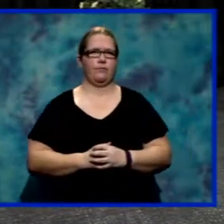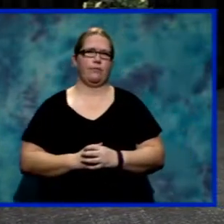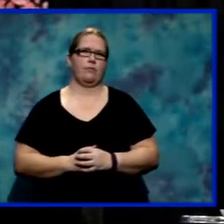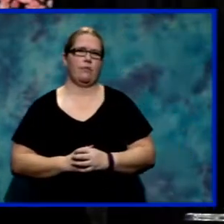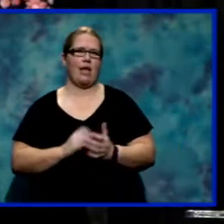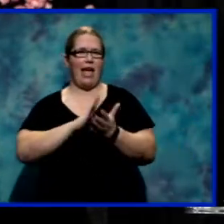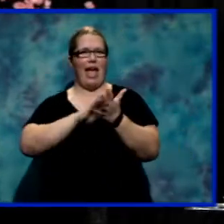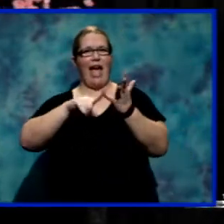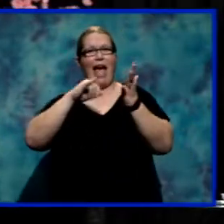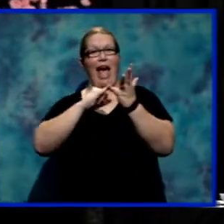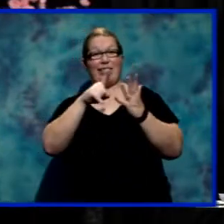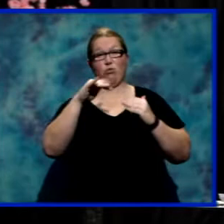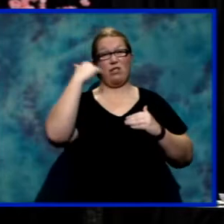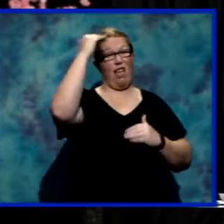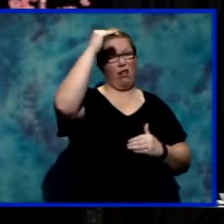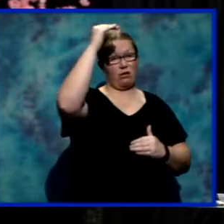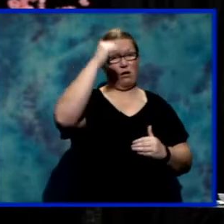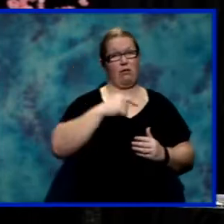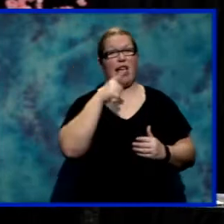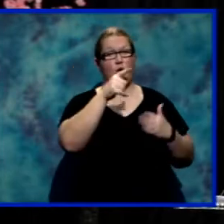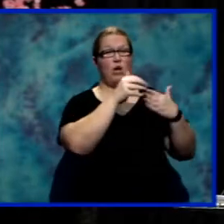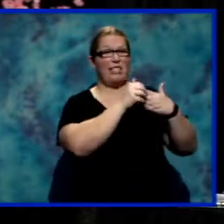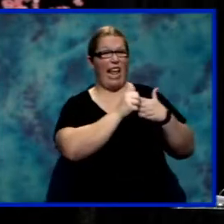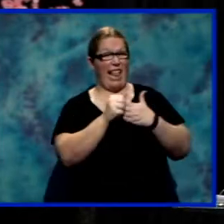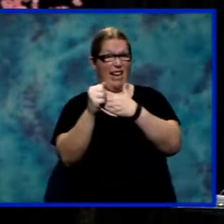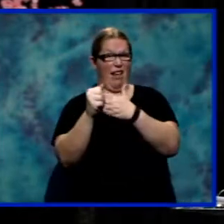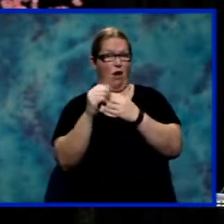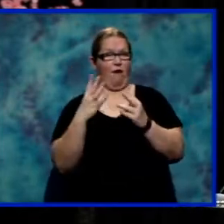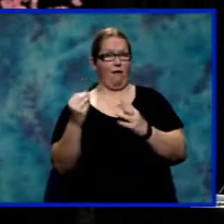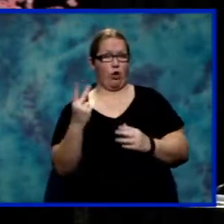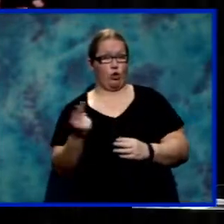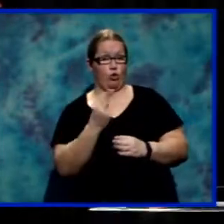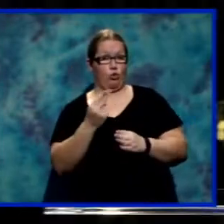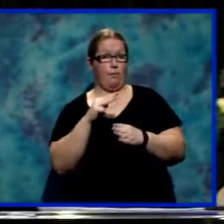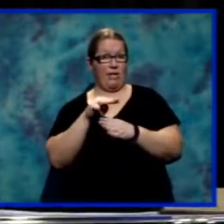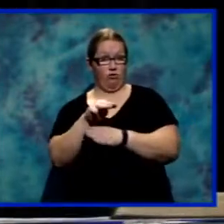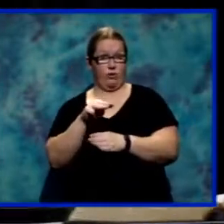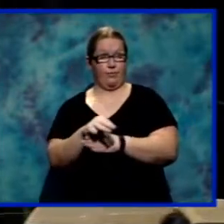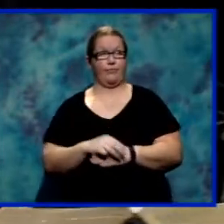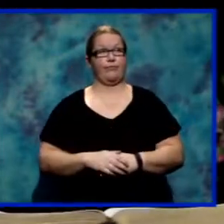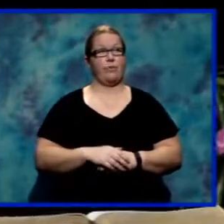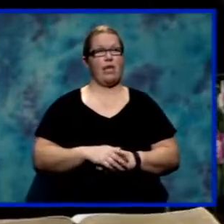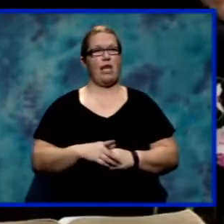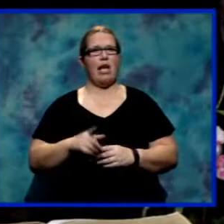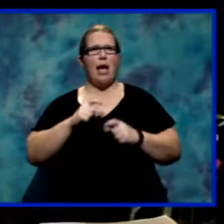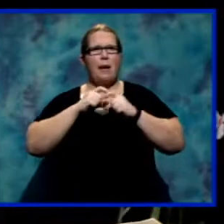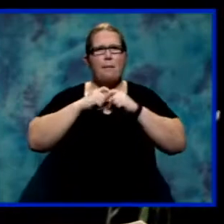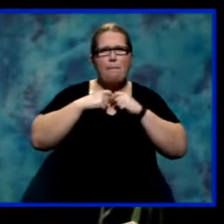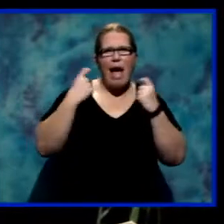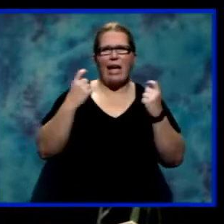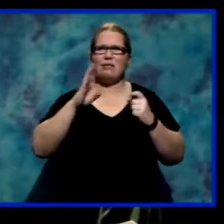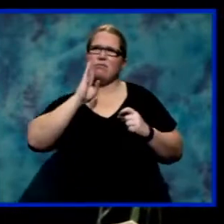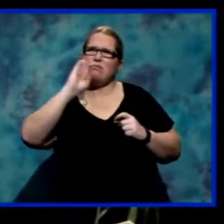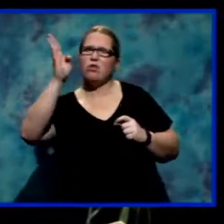Huss, who was the elder and the leader between the two missionaries, pastors, preachers who'd been called